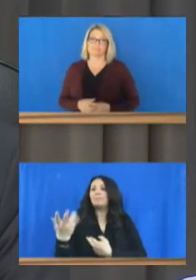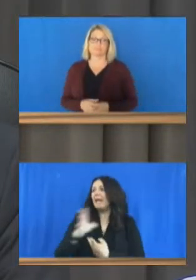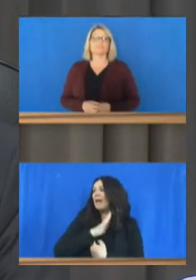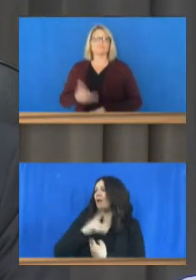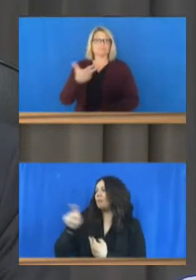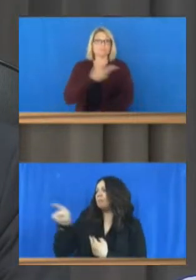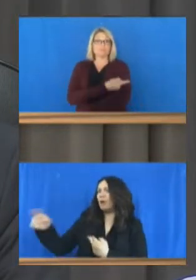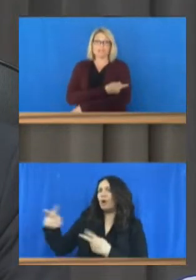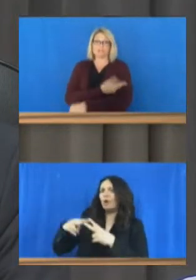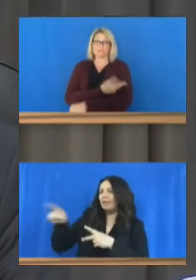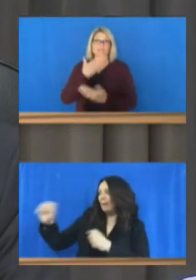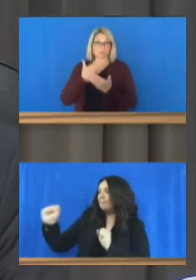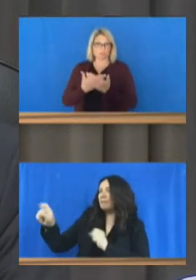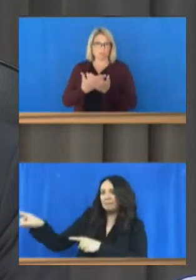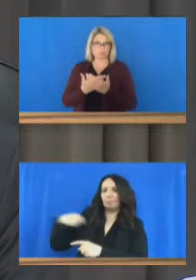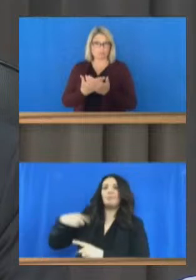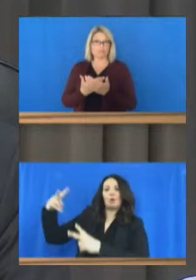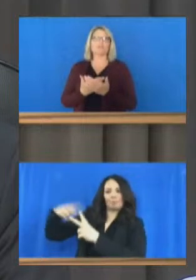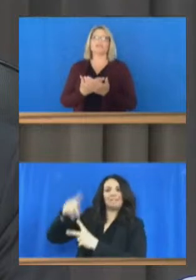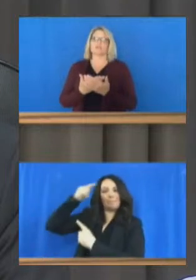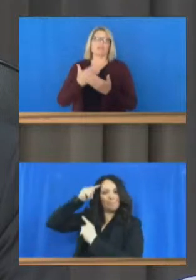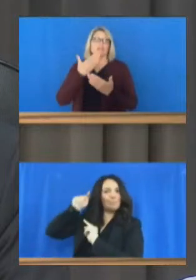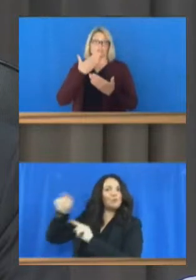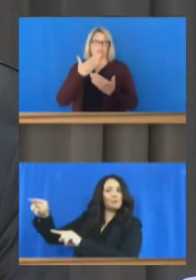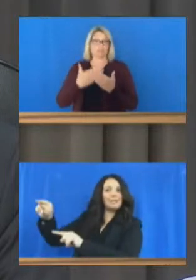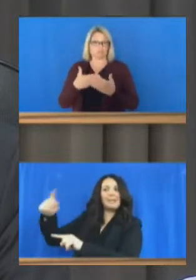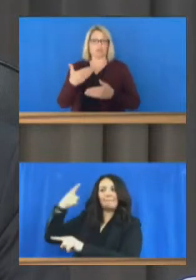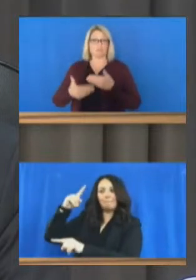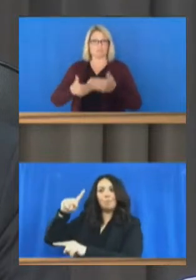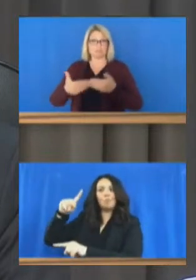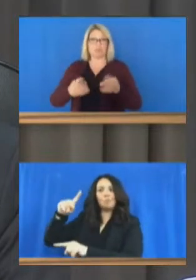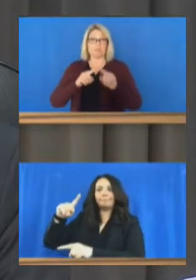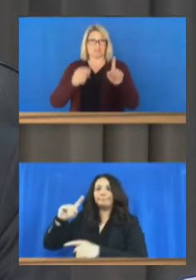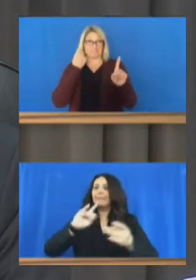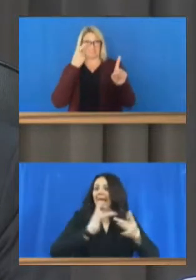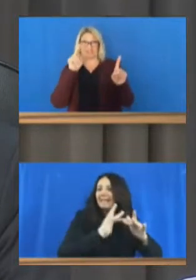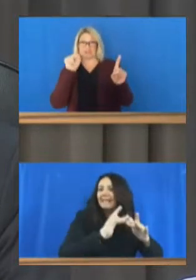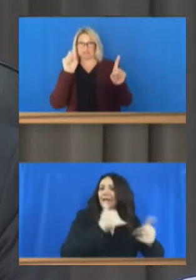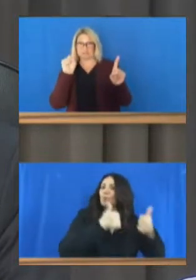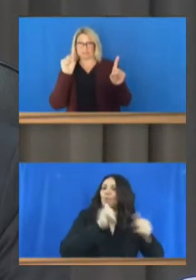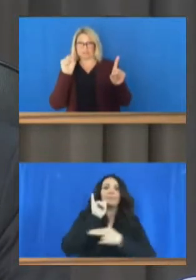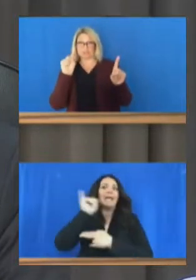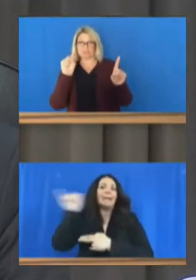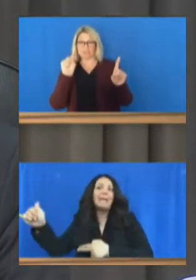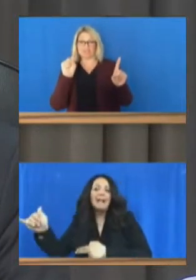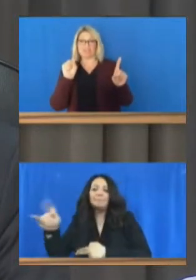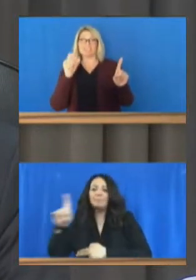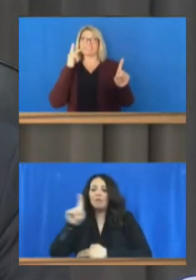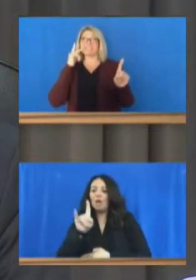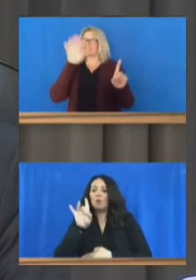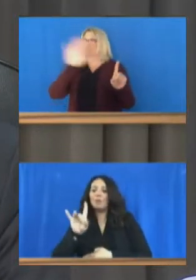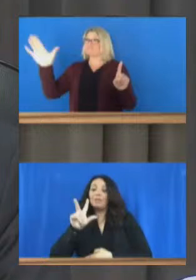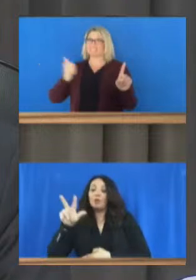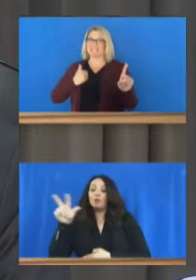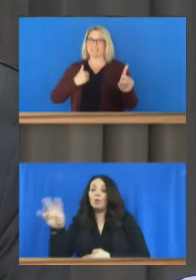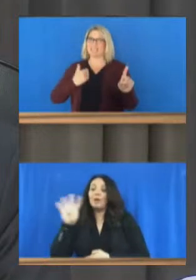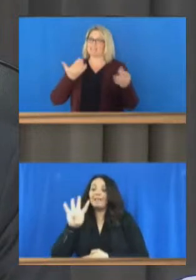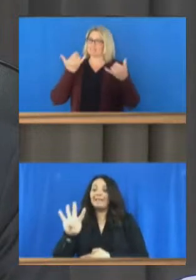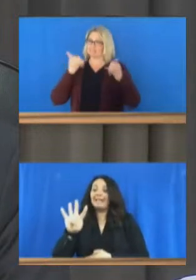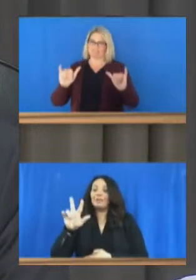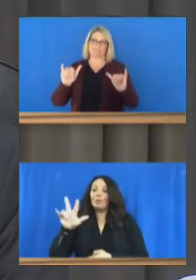at the Dr. A.T. Leatherbarrow Primary School, and at the Go-Go after-school program located within Hampton Elementary